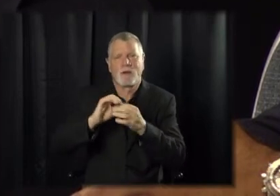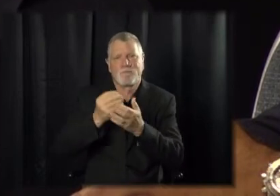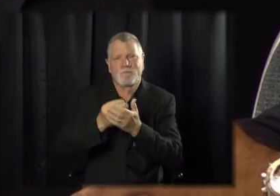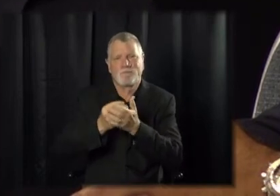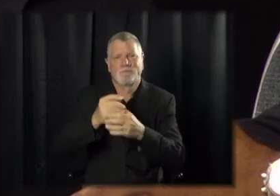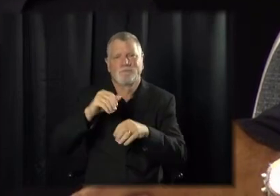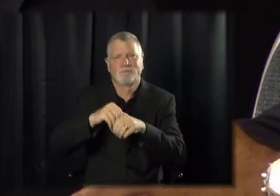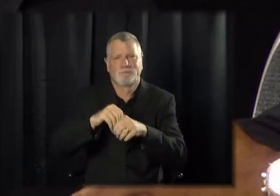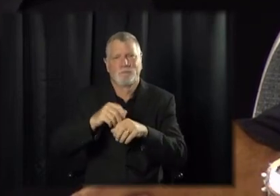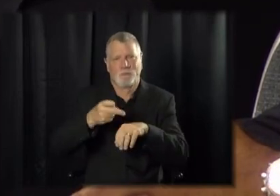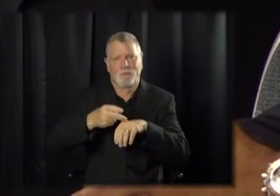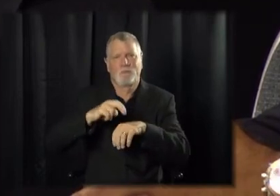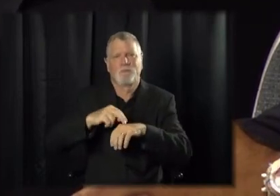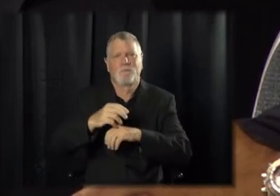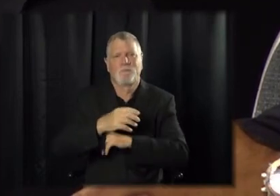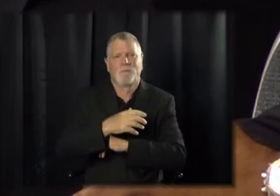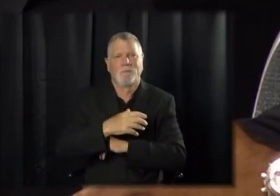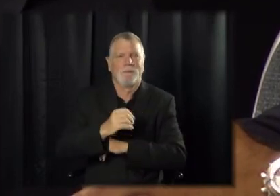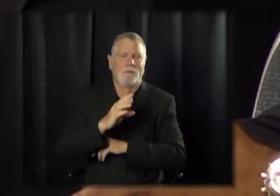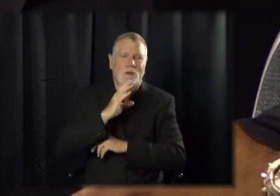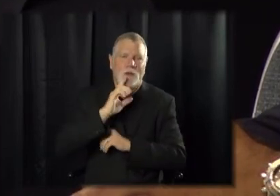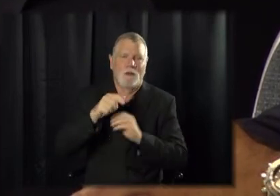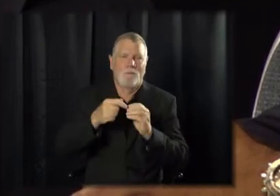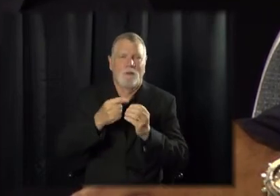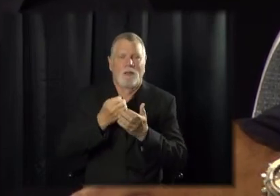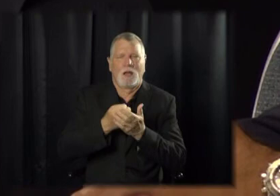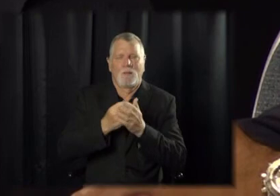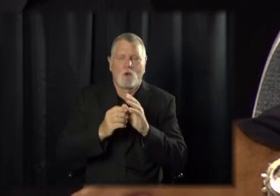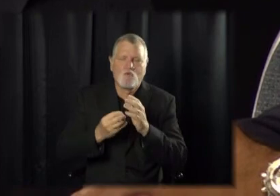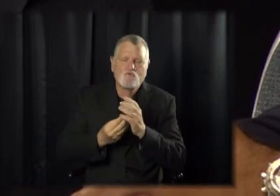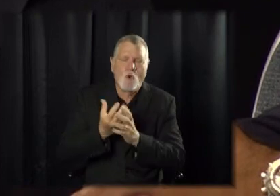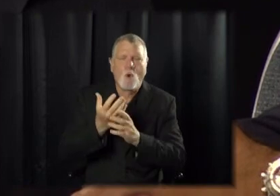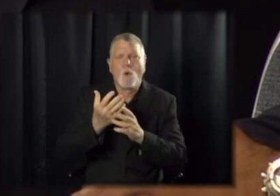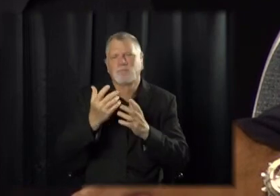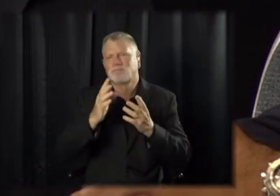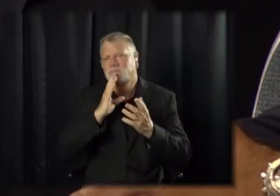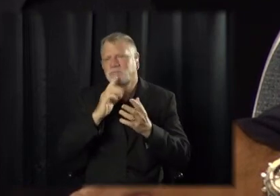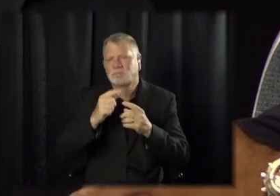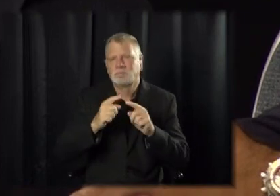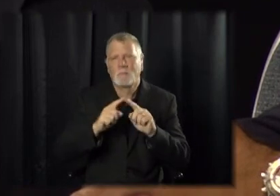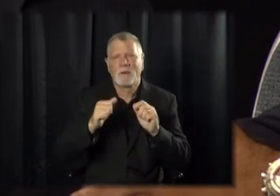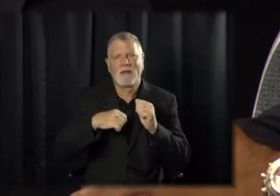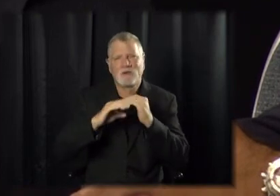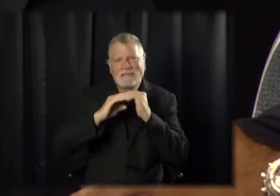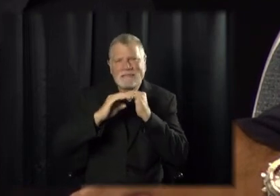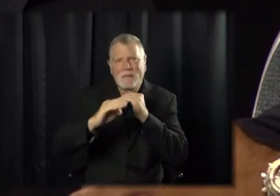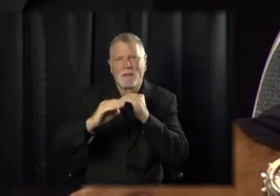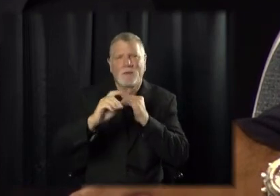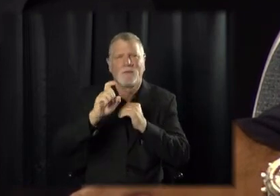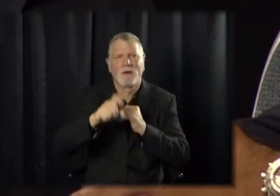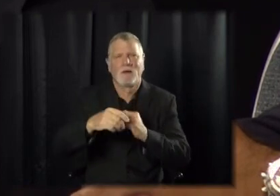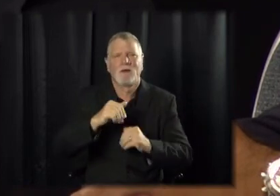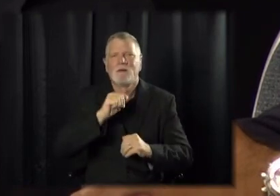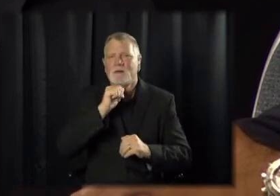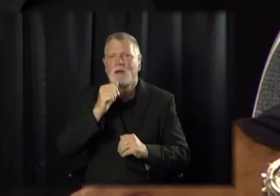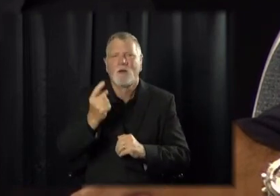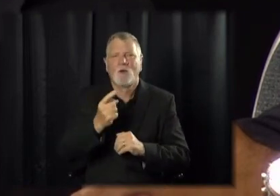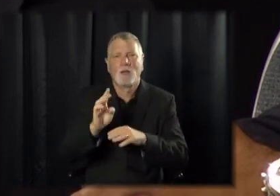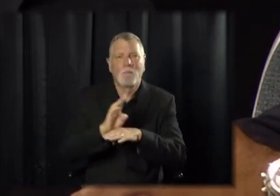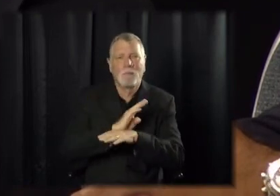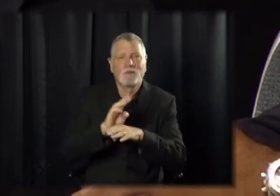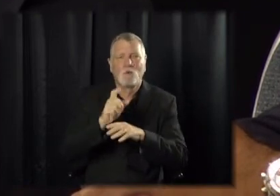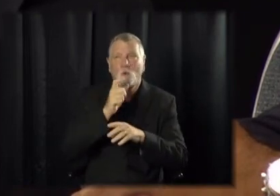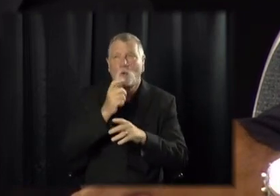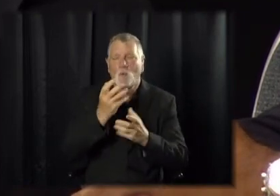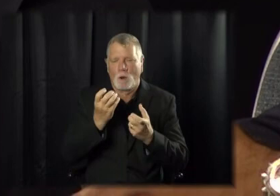economic revitalization. We talk about economic growth. We've got to have stability, right? Not only for businesses